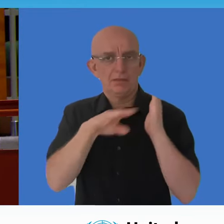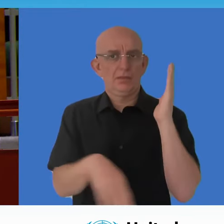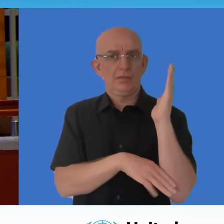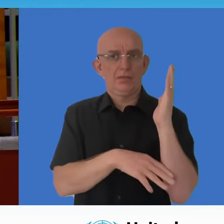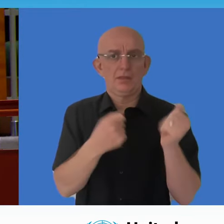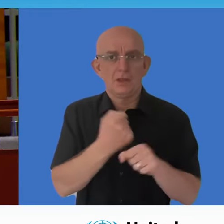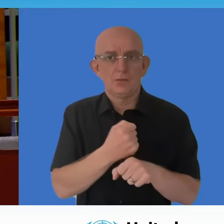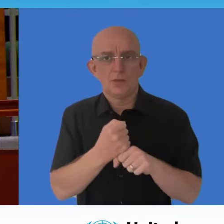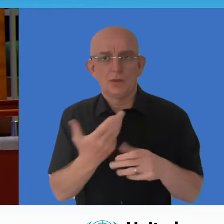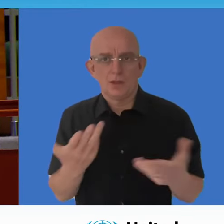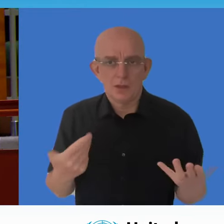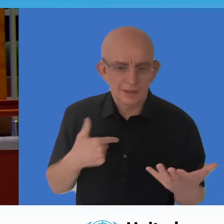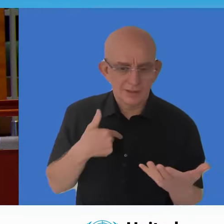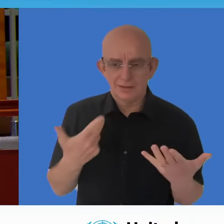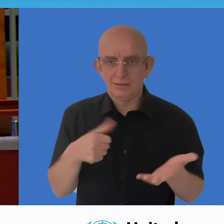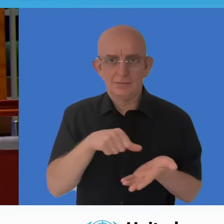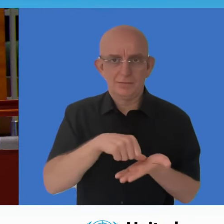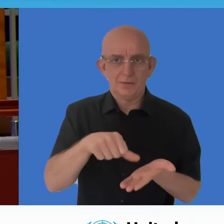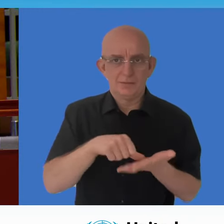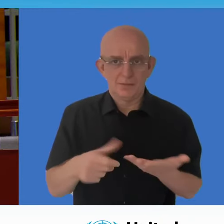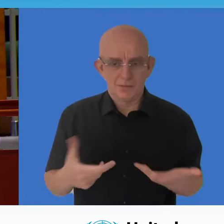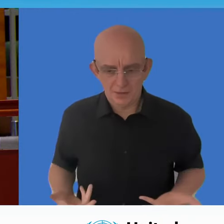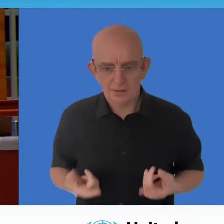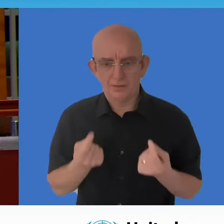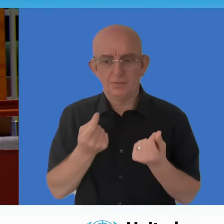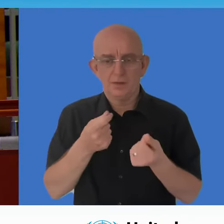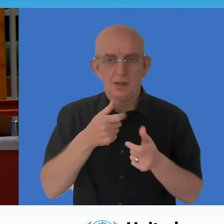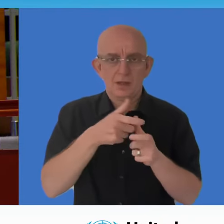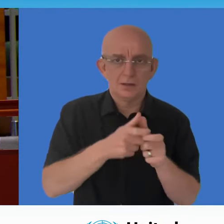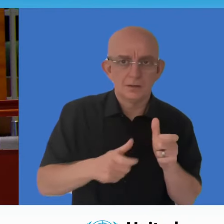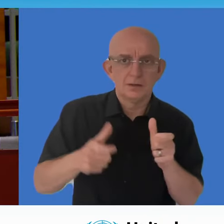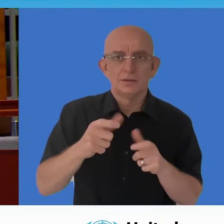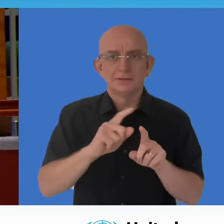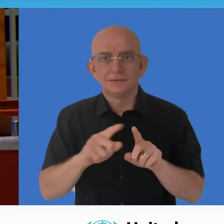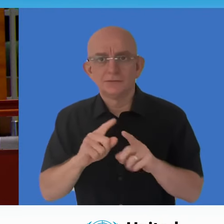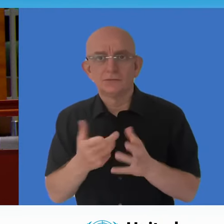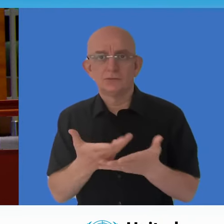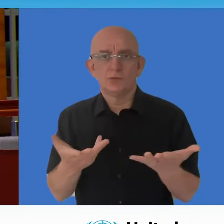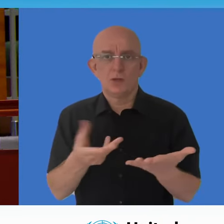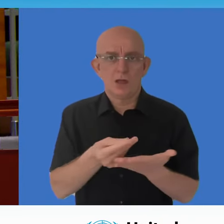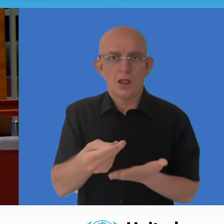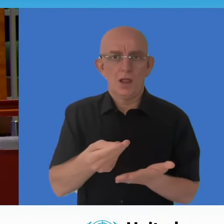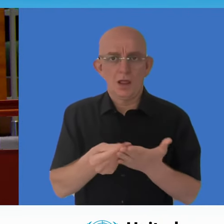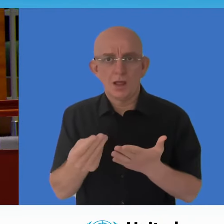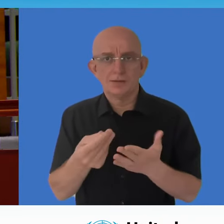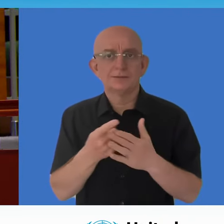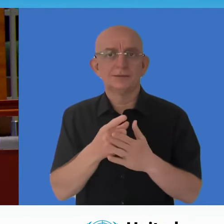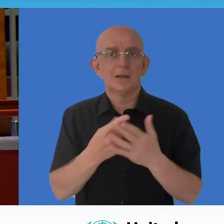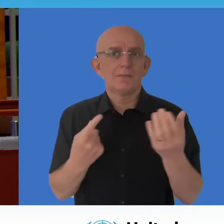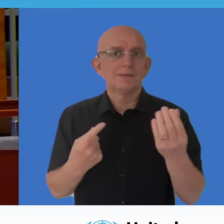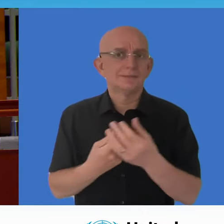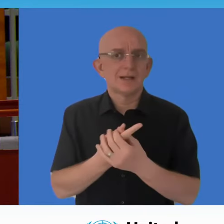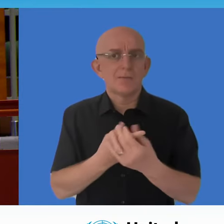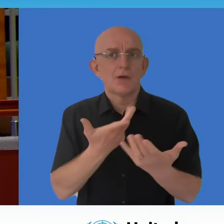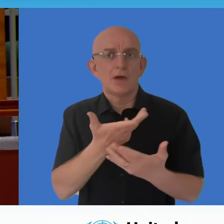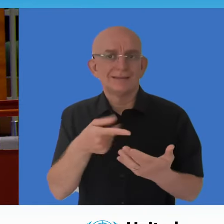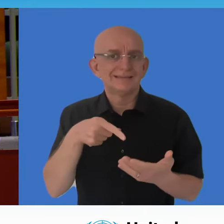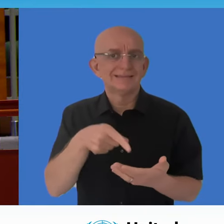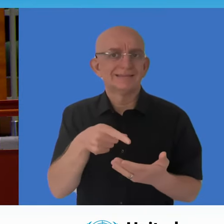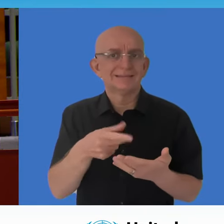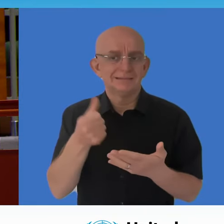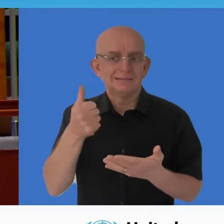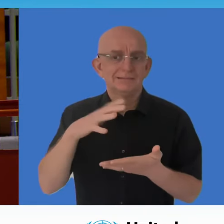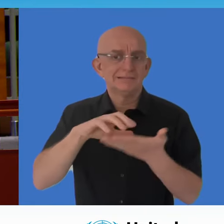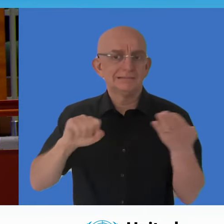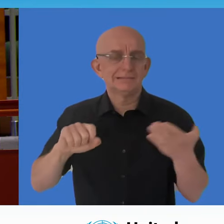to implement tampon tax. A lot of countries say in paper that they have implemented and removed tampon tax, but we know that